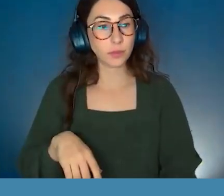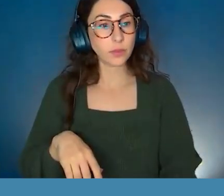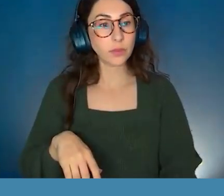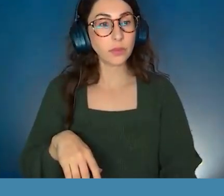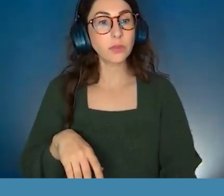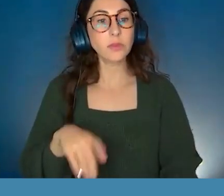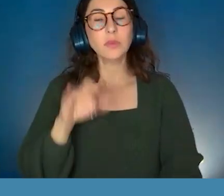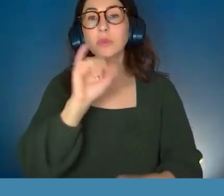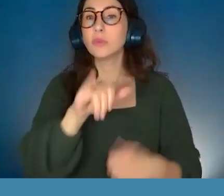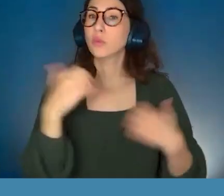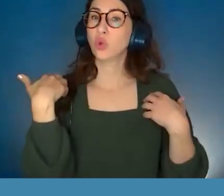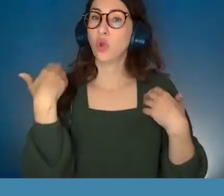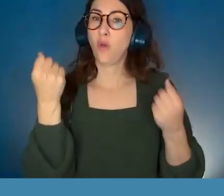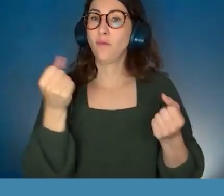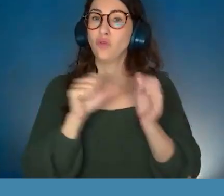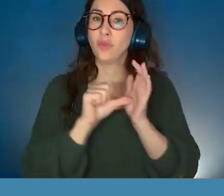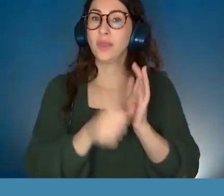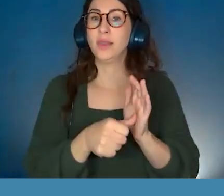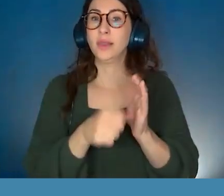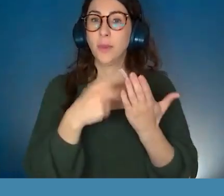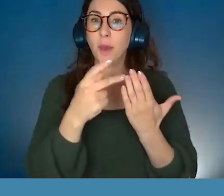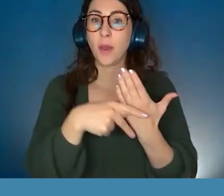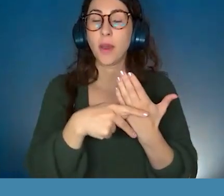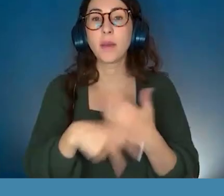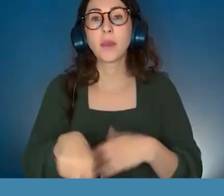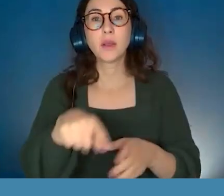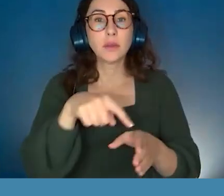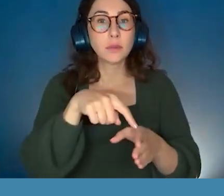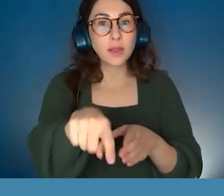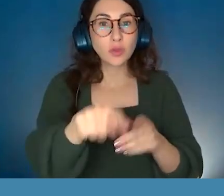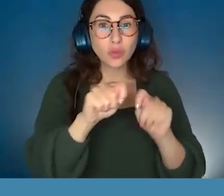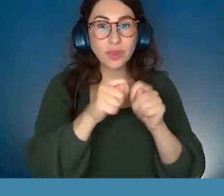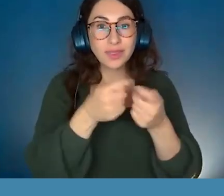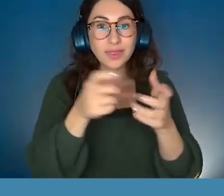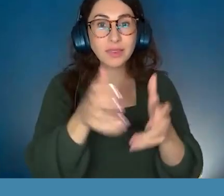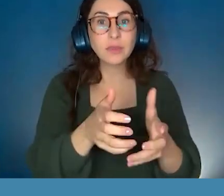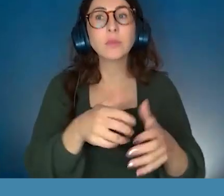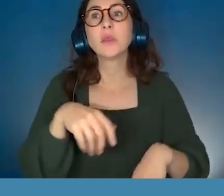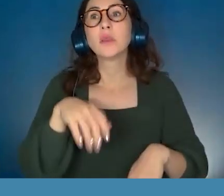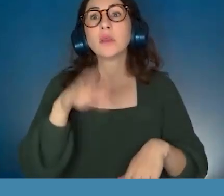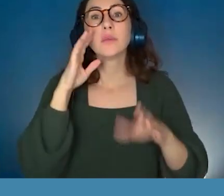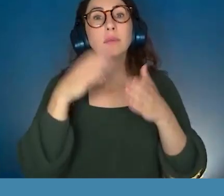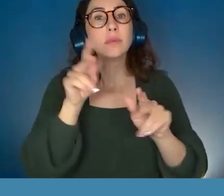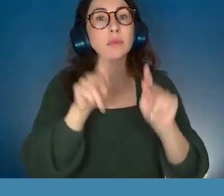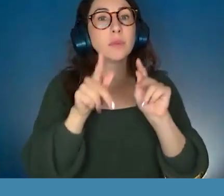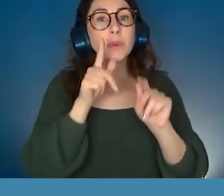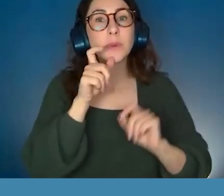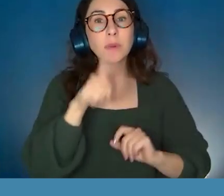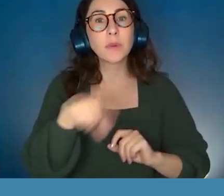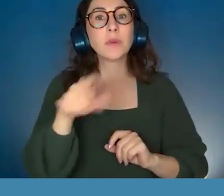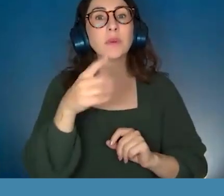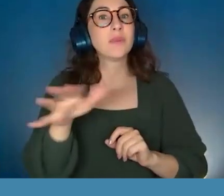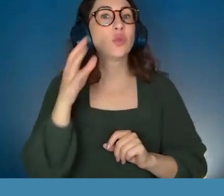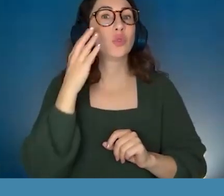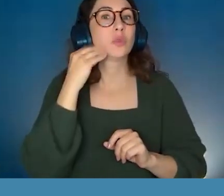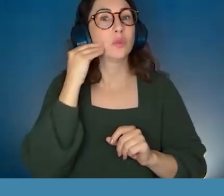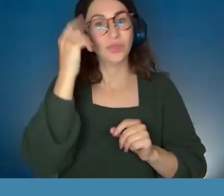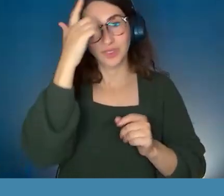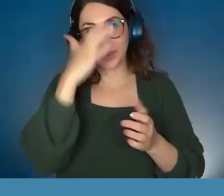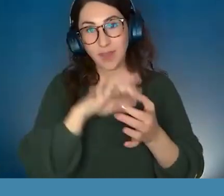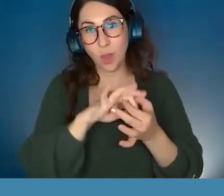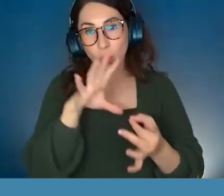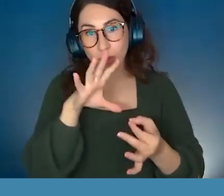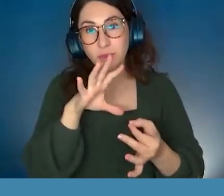treatment programs where a team of specialists work with people who have experienced first episode psychosis.